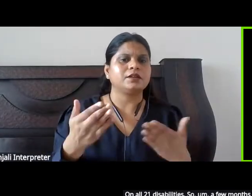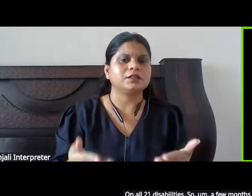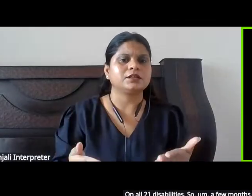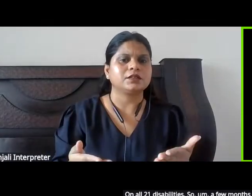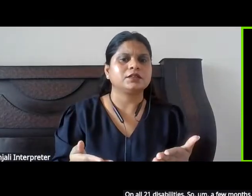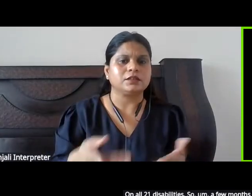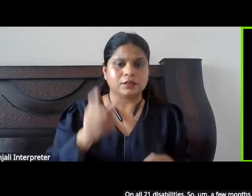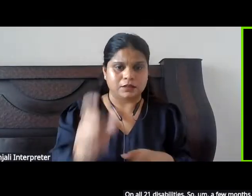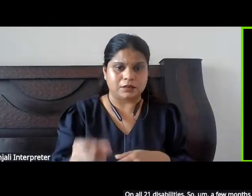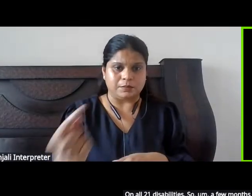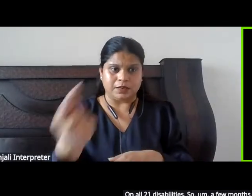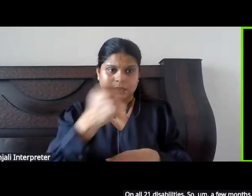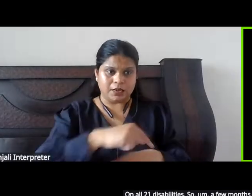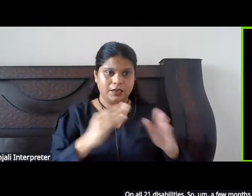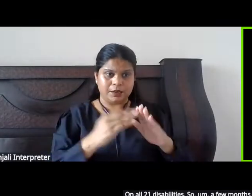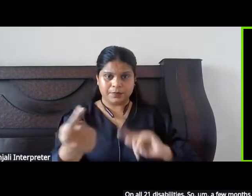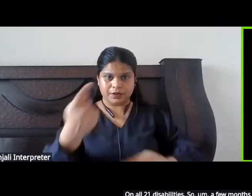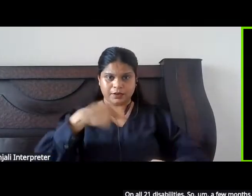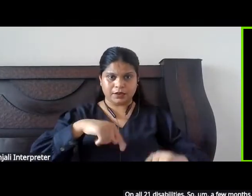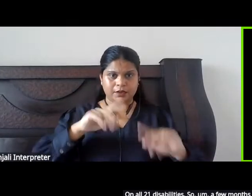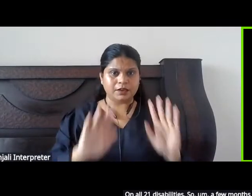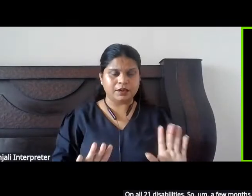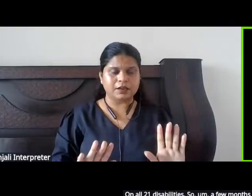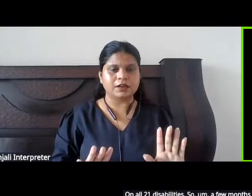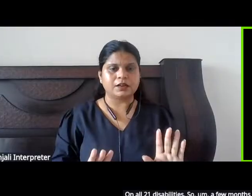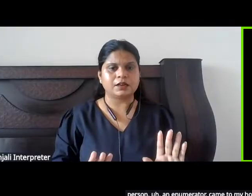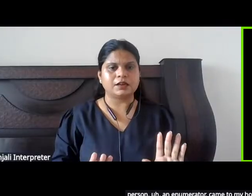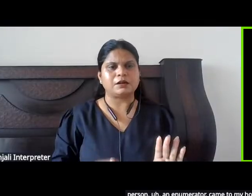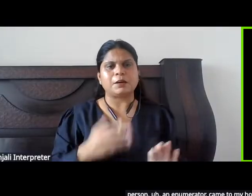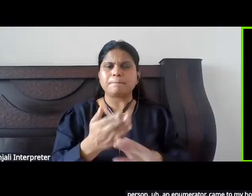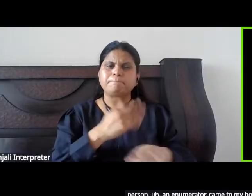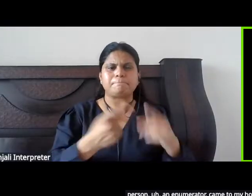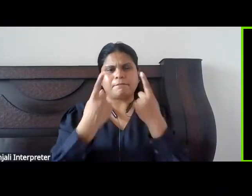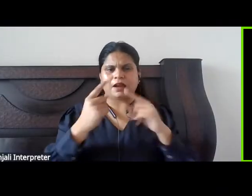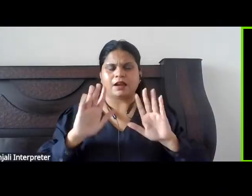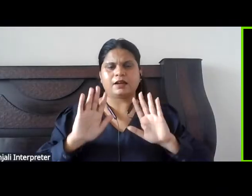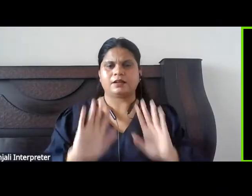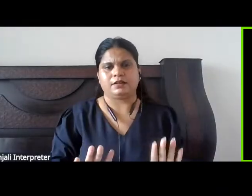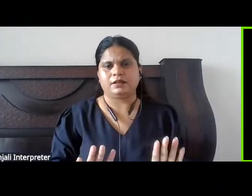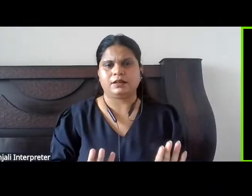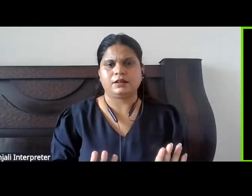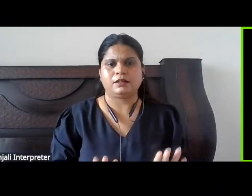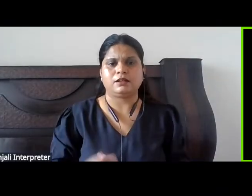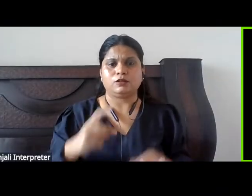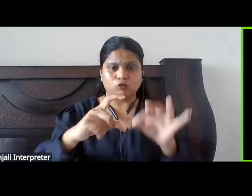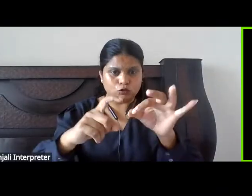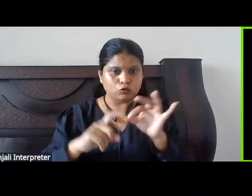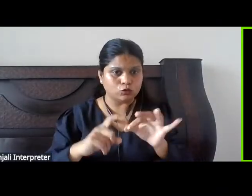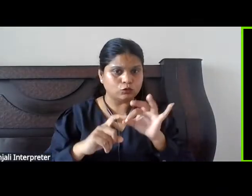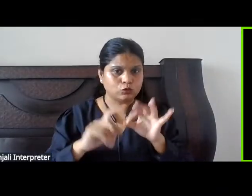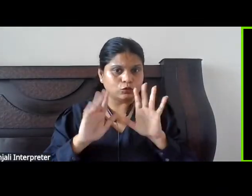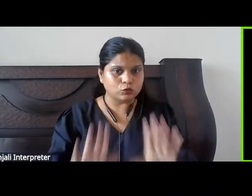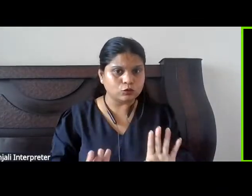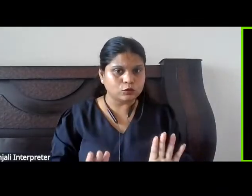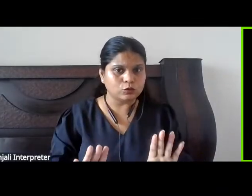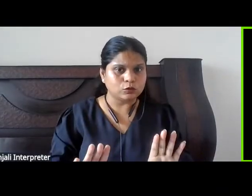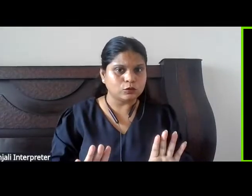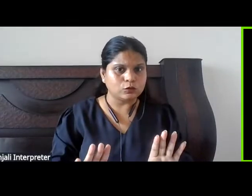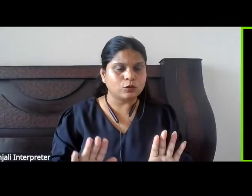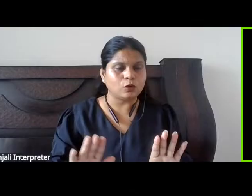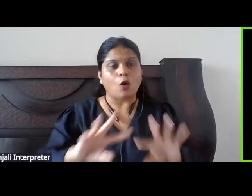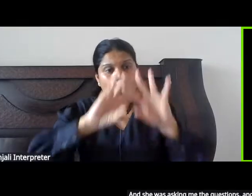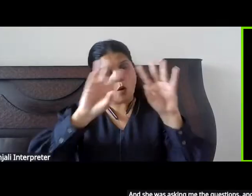came to my house, and it was kind of a pretest, and she was asking me the questions, and she was again not asking all the